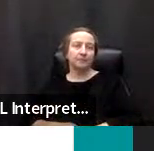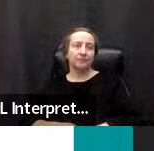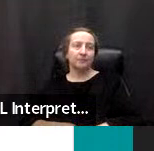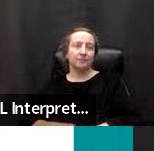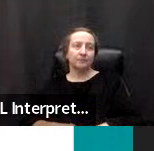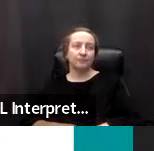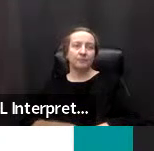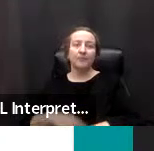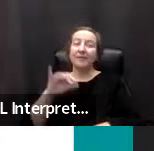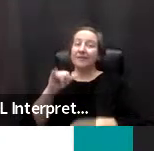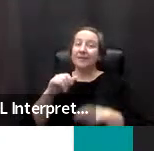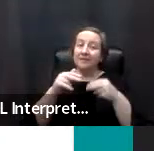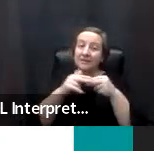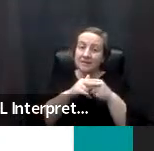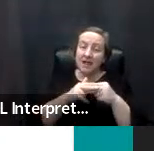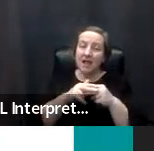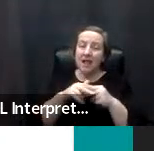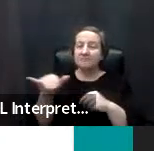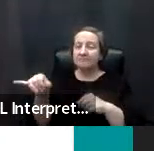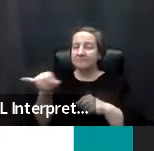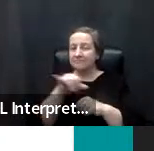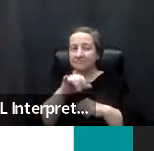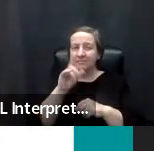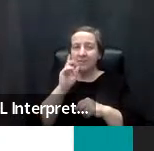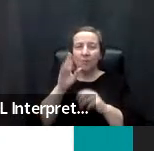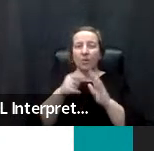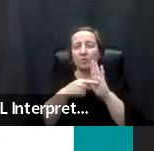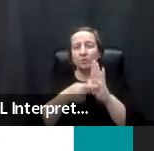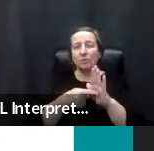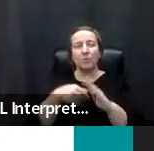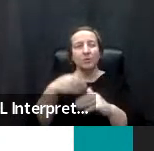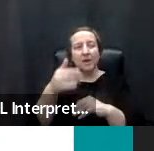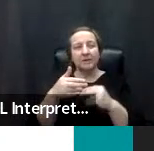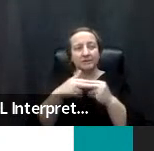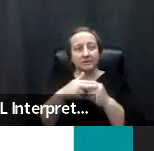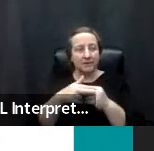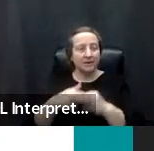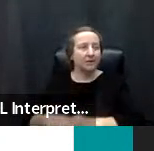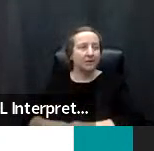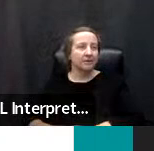This slide is the same, but just go ahead and go on to the next slide.